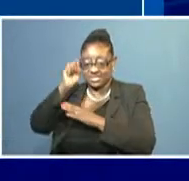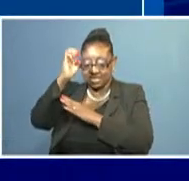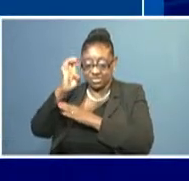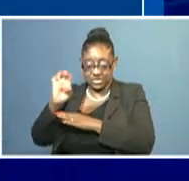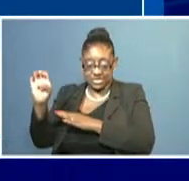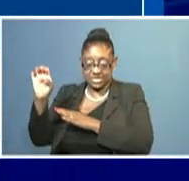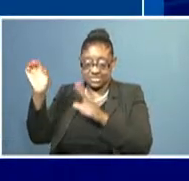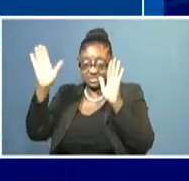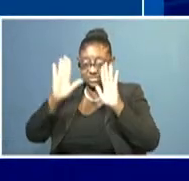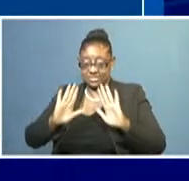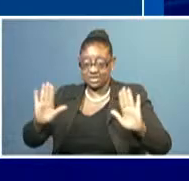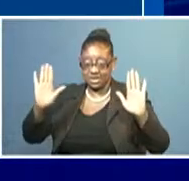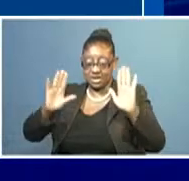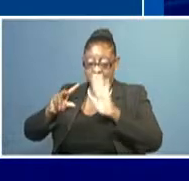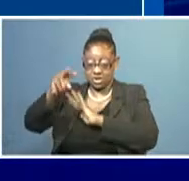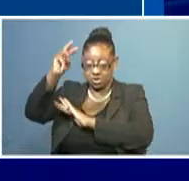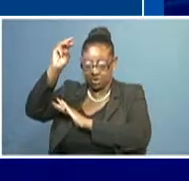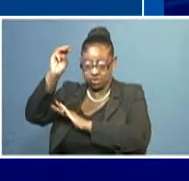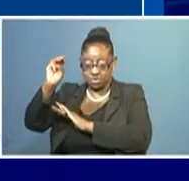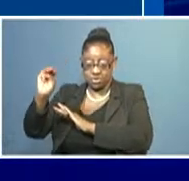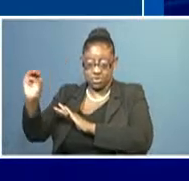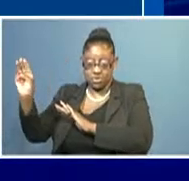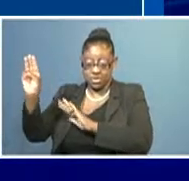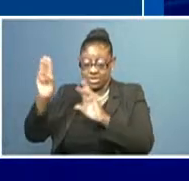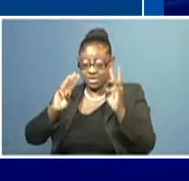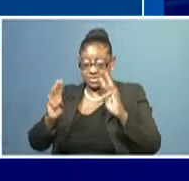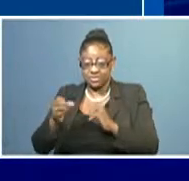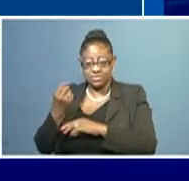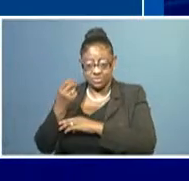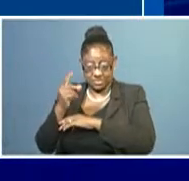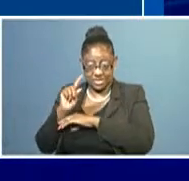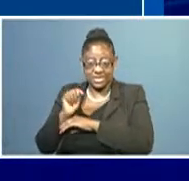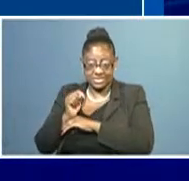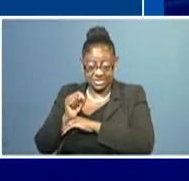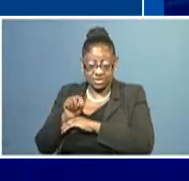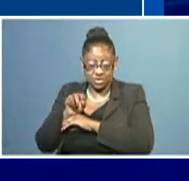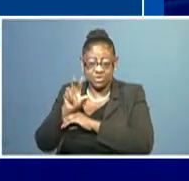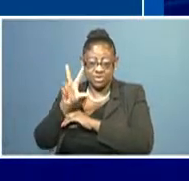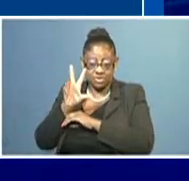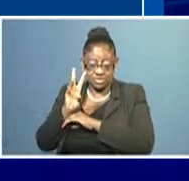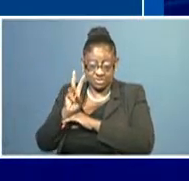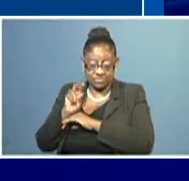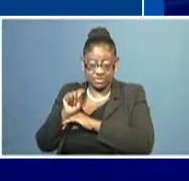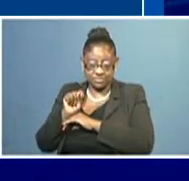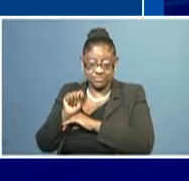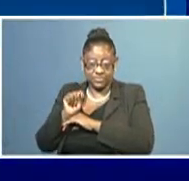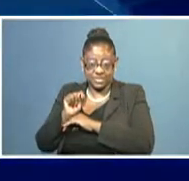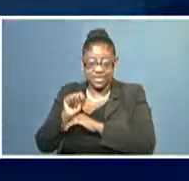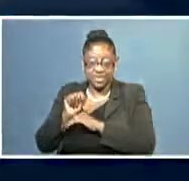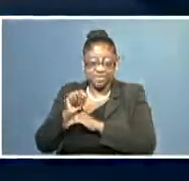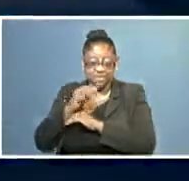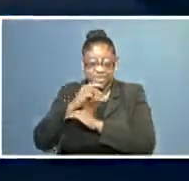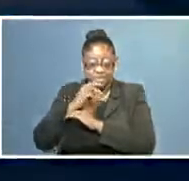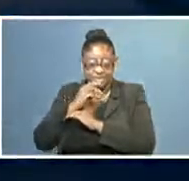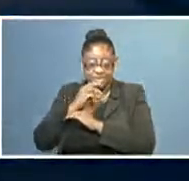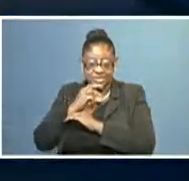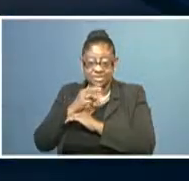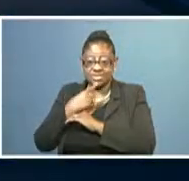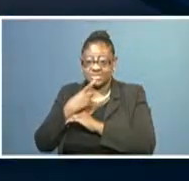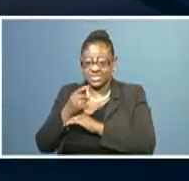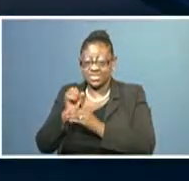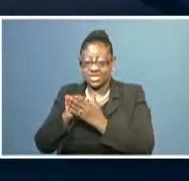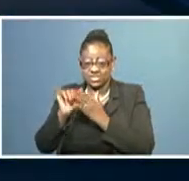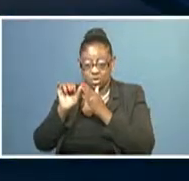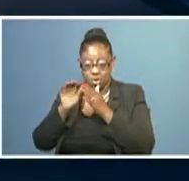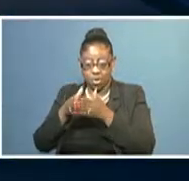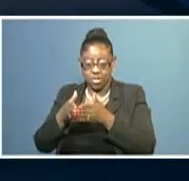Sunday, north to northeast winds 12 to 18 knots, wave heights 3 to 6 feet with caution flags up. That's going to do it for your boating forecast.